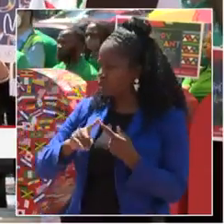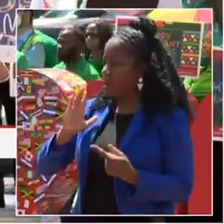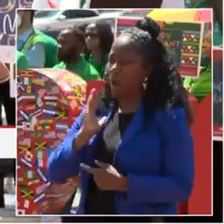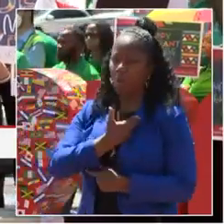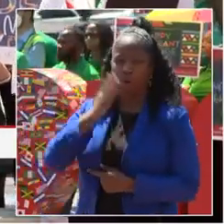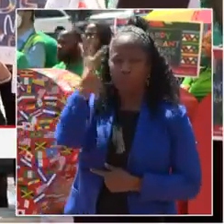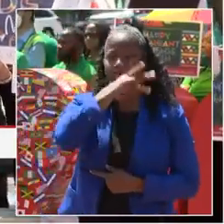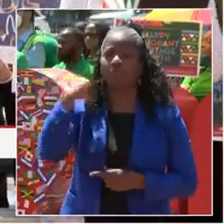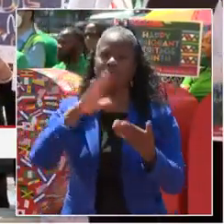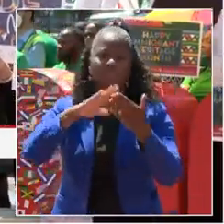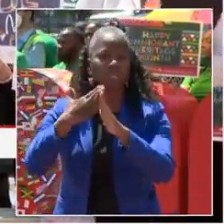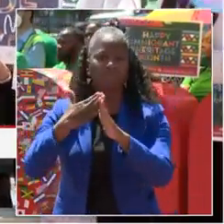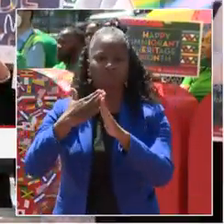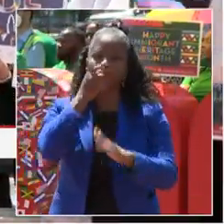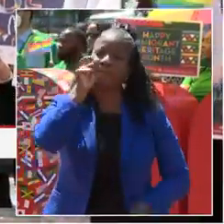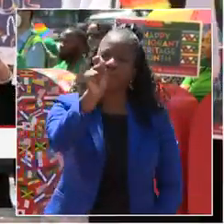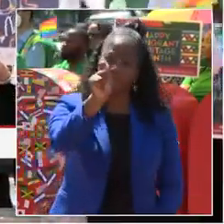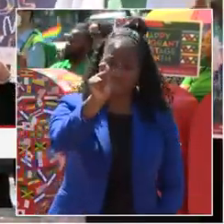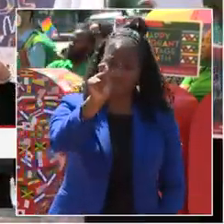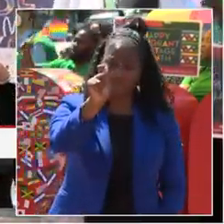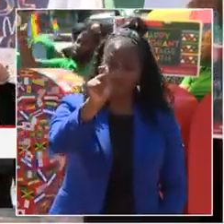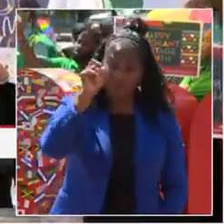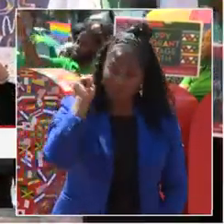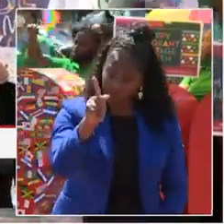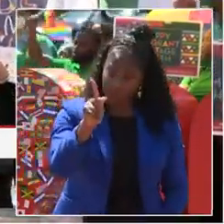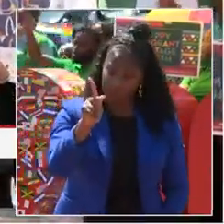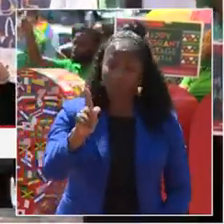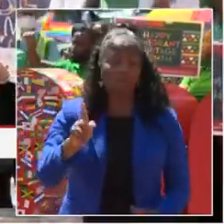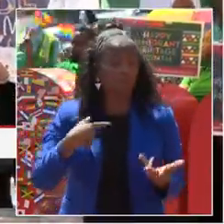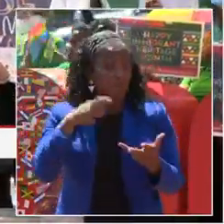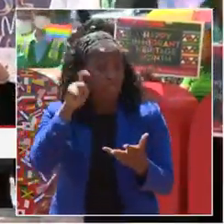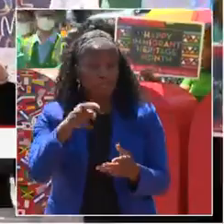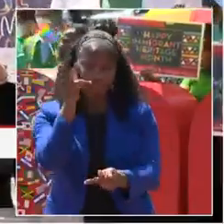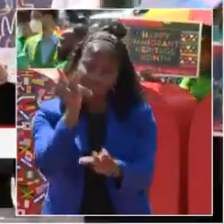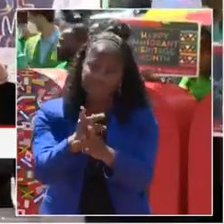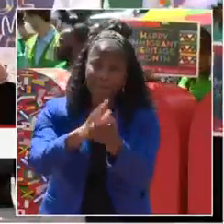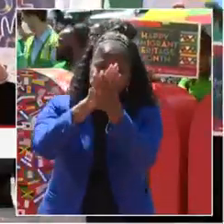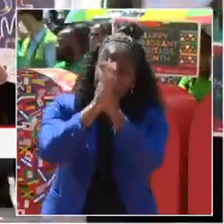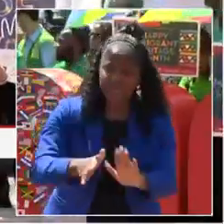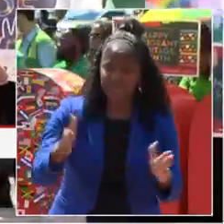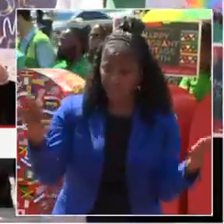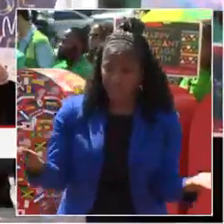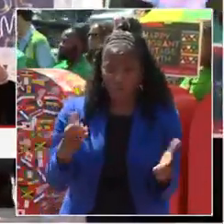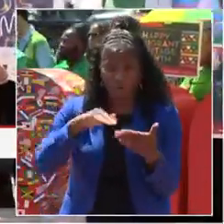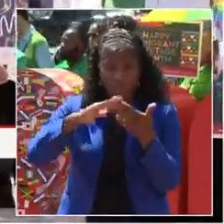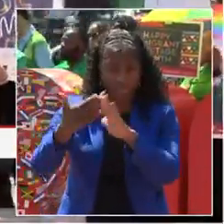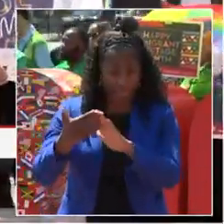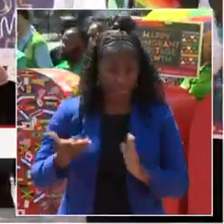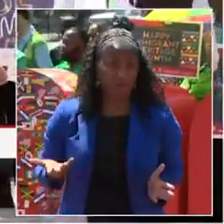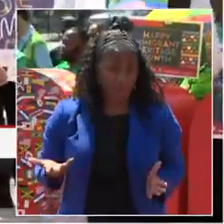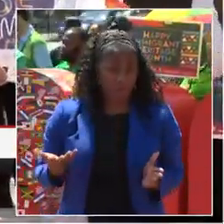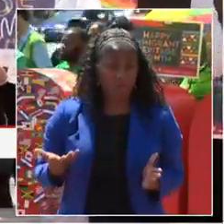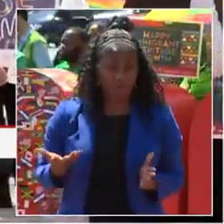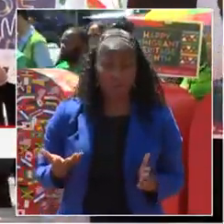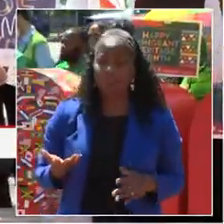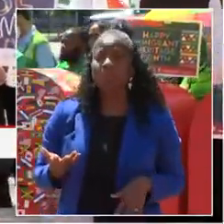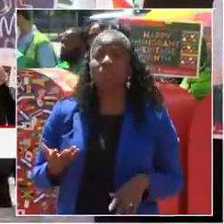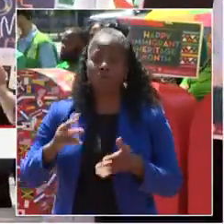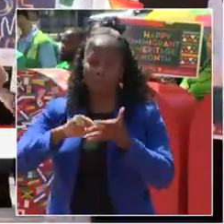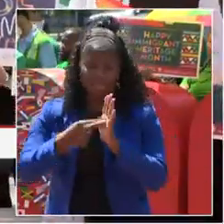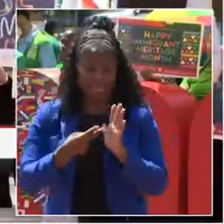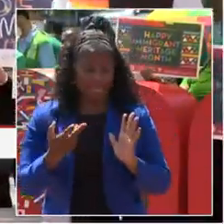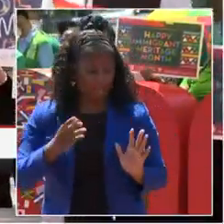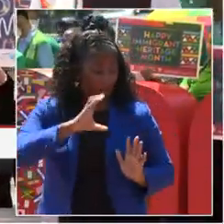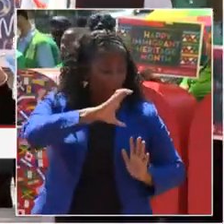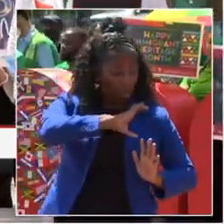beautiful city. We need to help keep the peace in our city. That will leave the law enforcement and